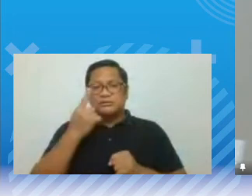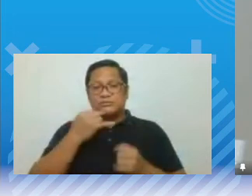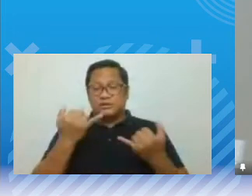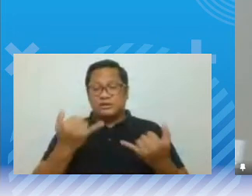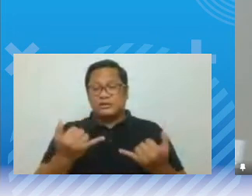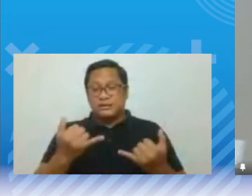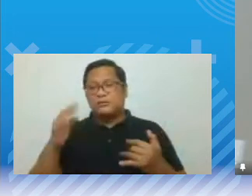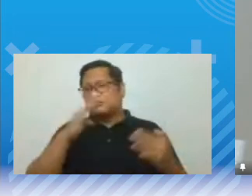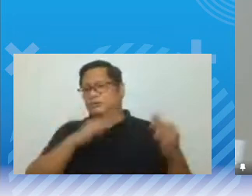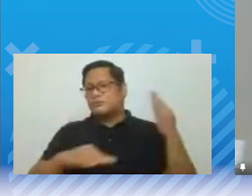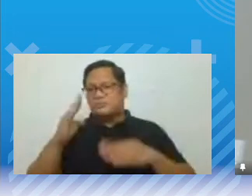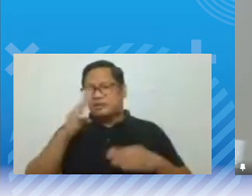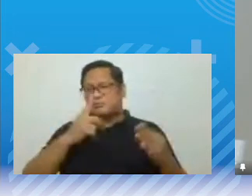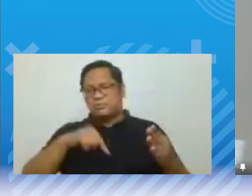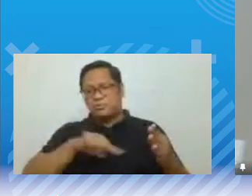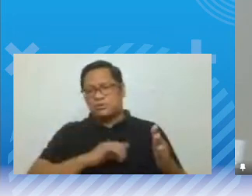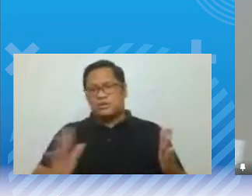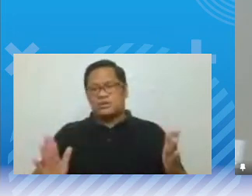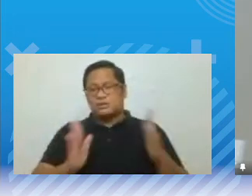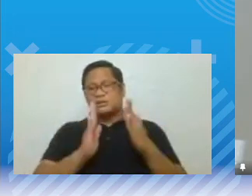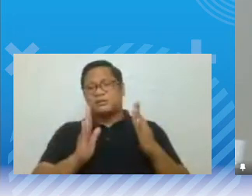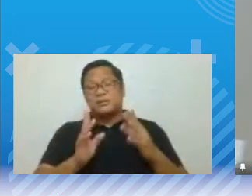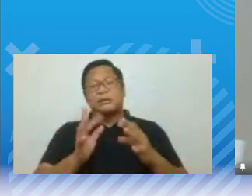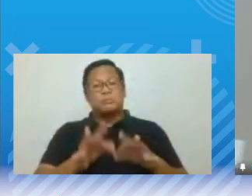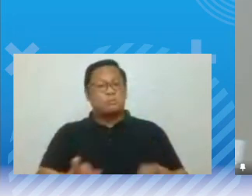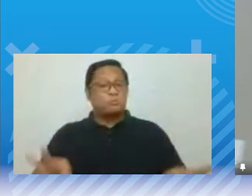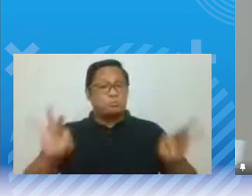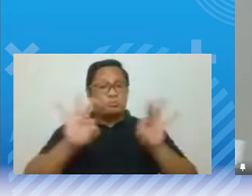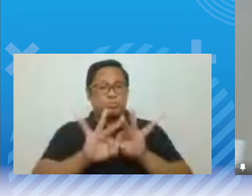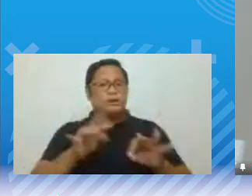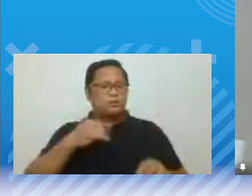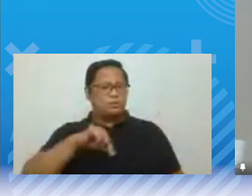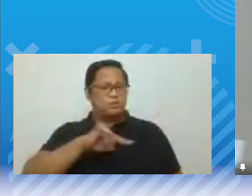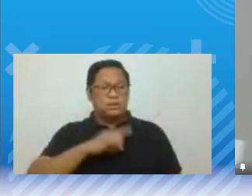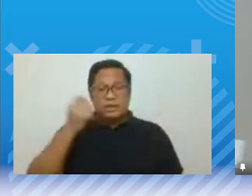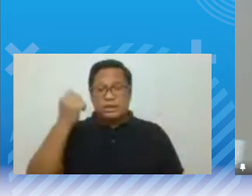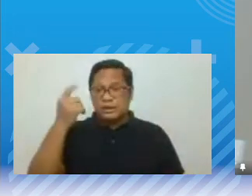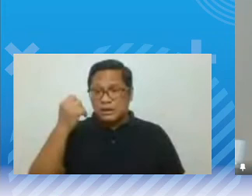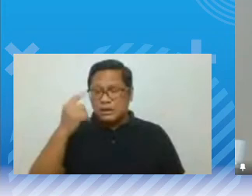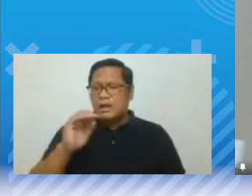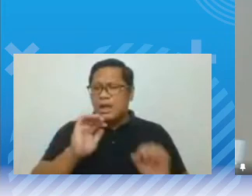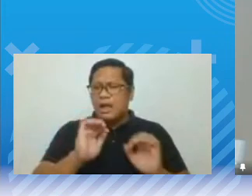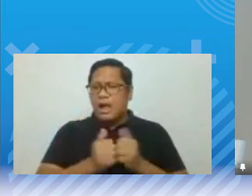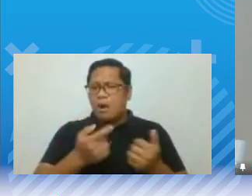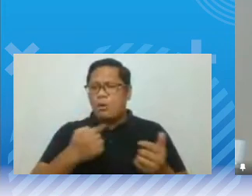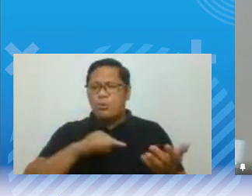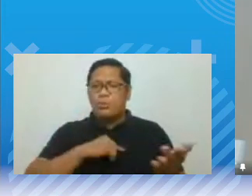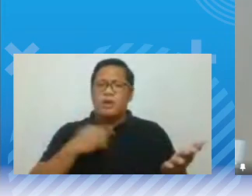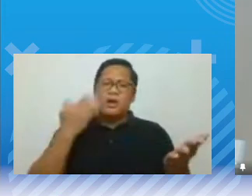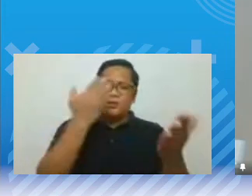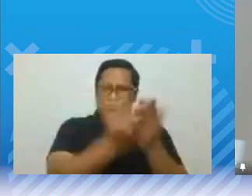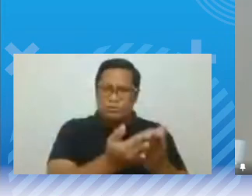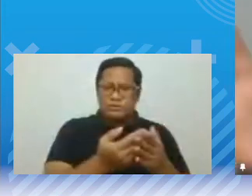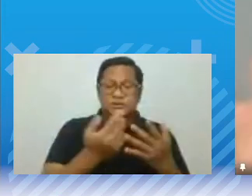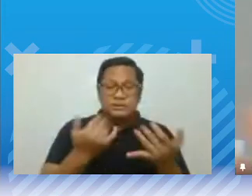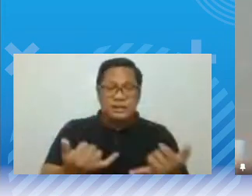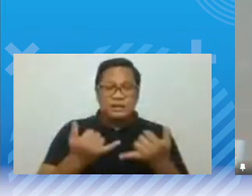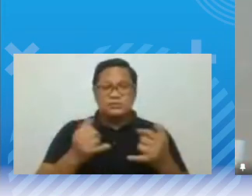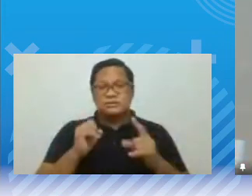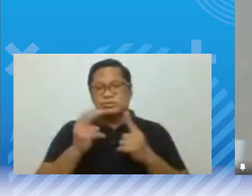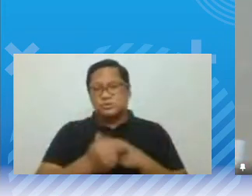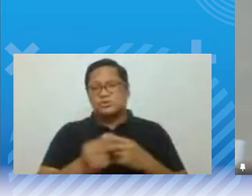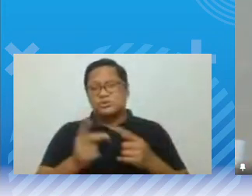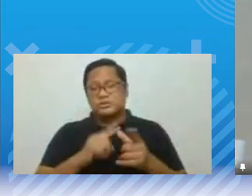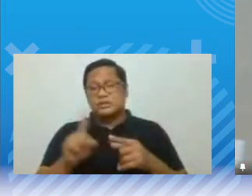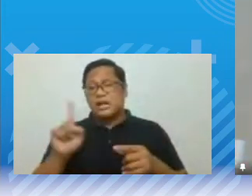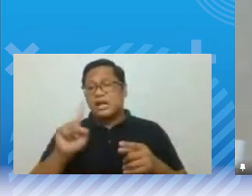na kinakaharap natin. So it's really important that we understand paano tayo umabot dito sa sitwasyon na ito, ano yung mga nagbago